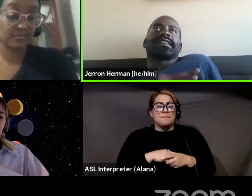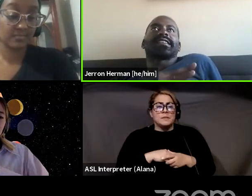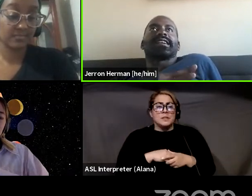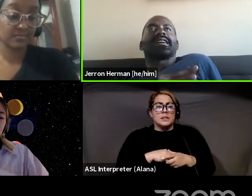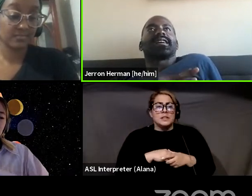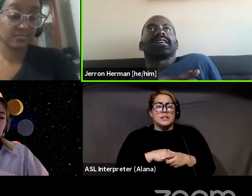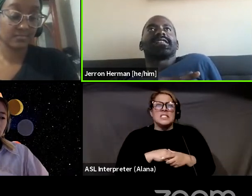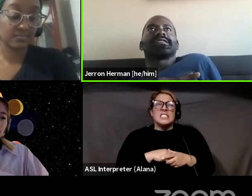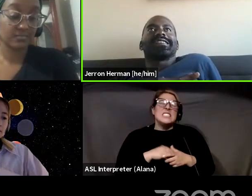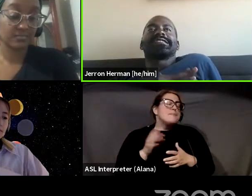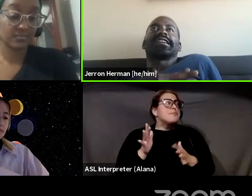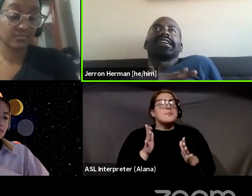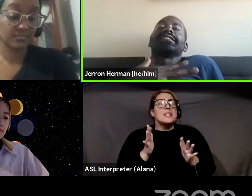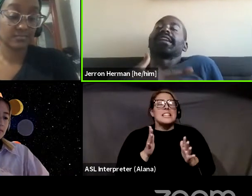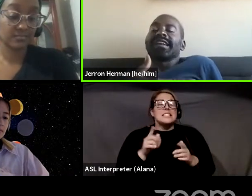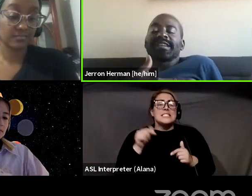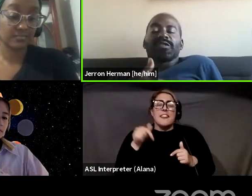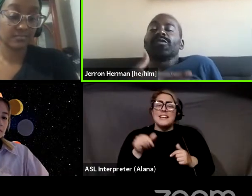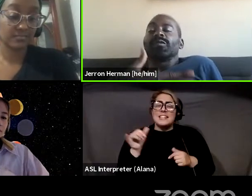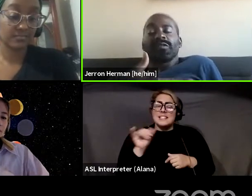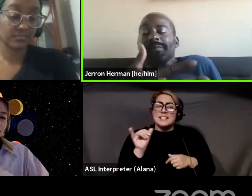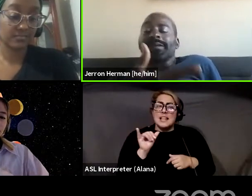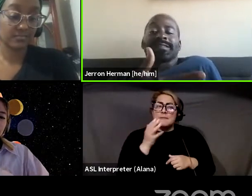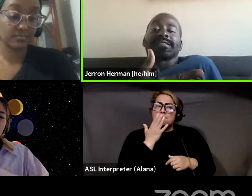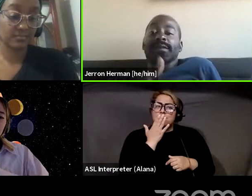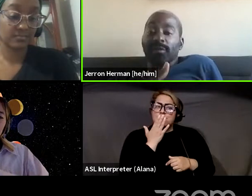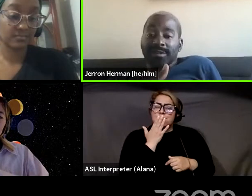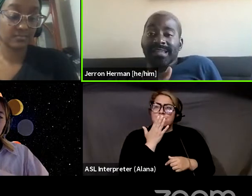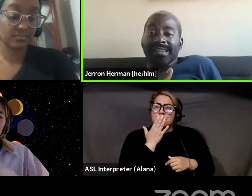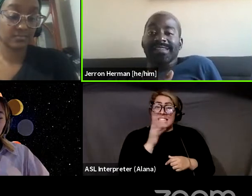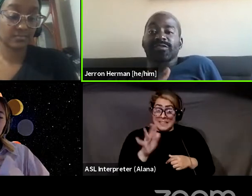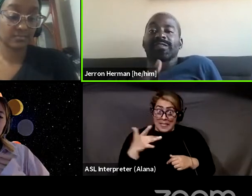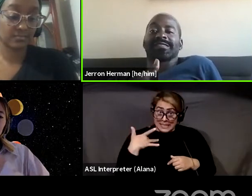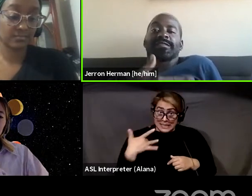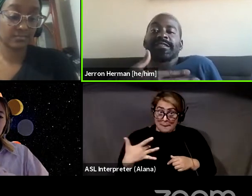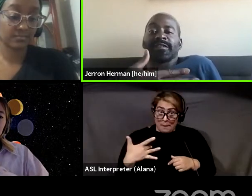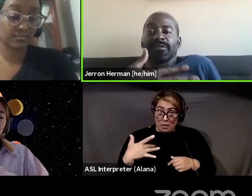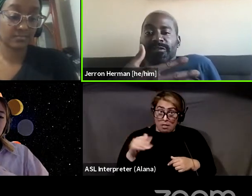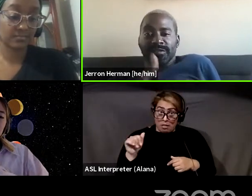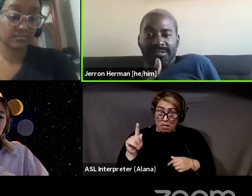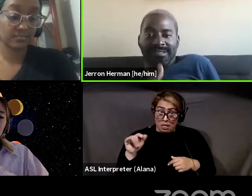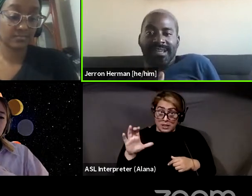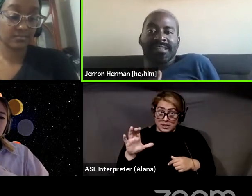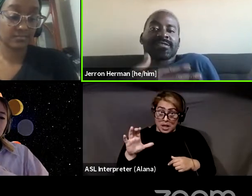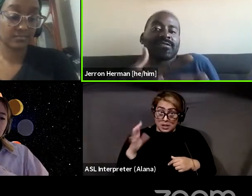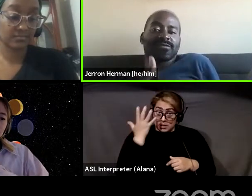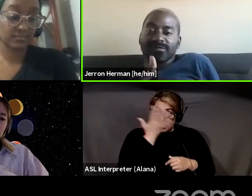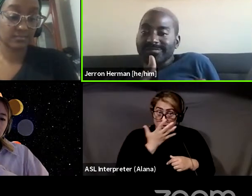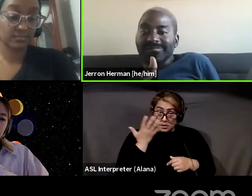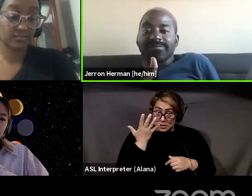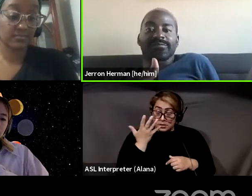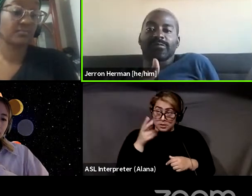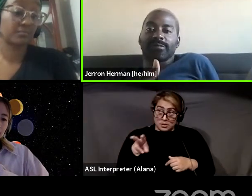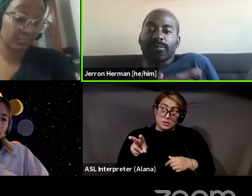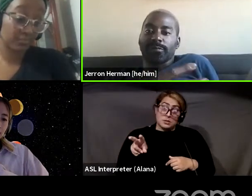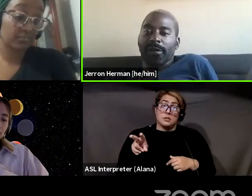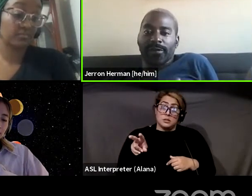is this like, is it a, do you, I mean, is it typical aesthetics or you know, Eurocentricized